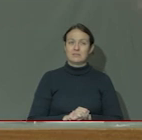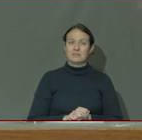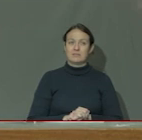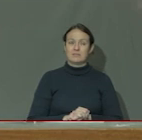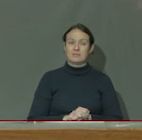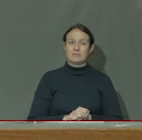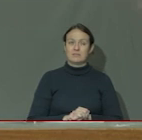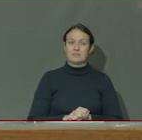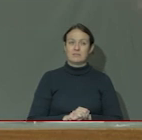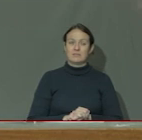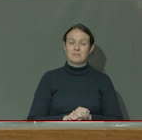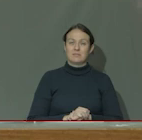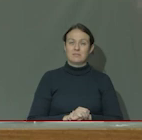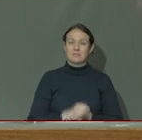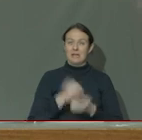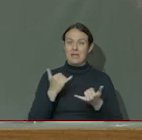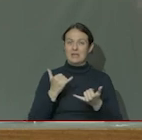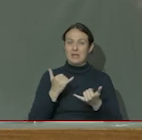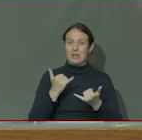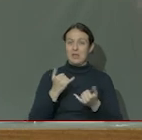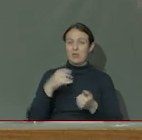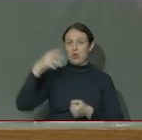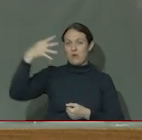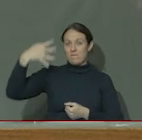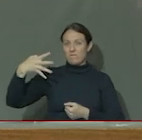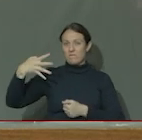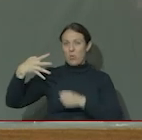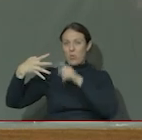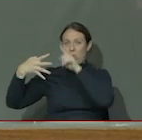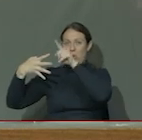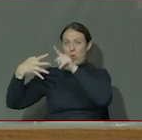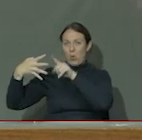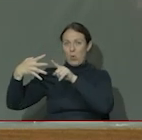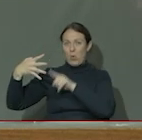And then we're going to write here. What do we always write here?